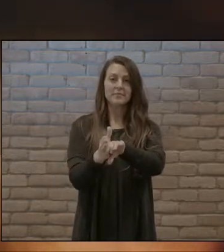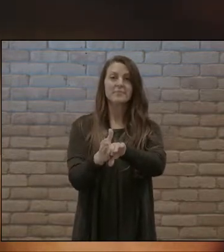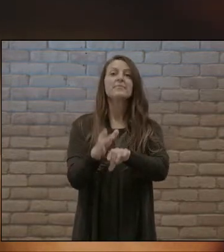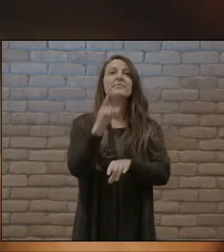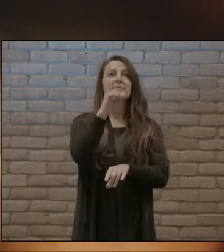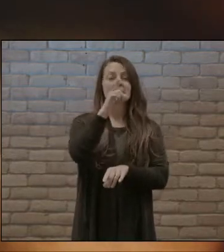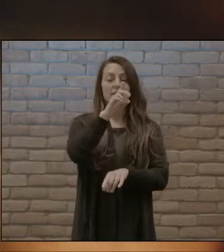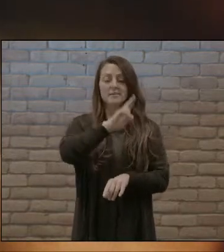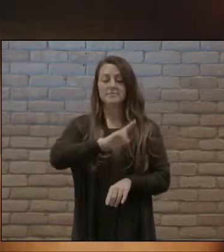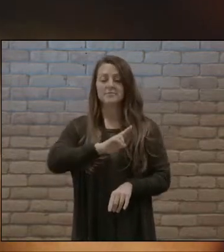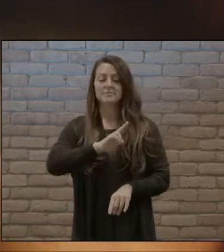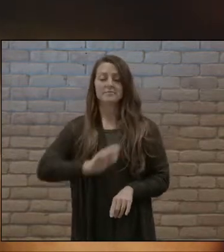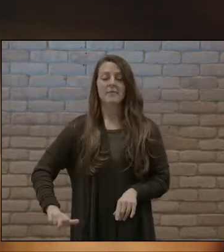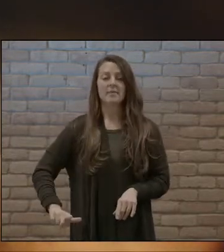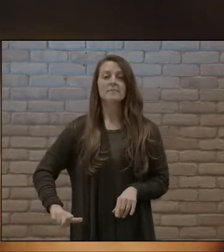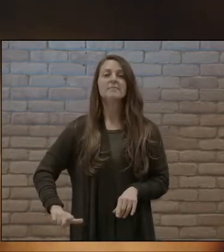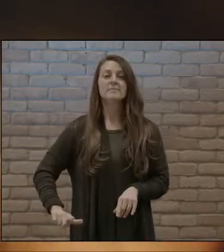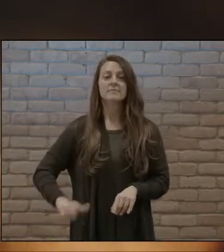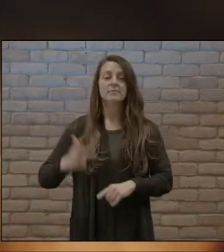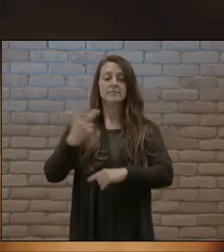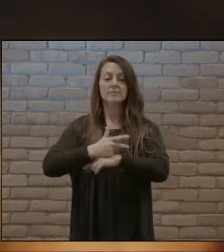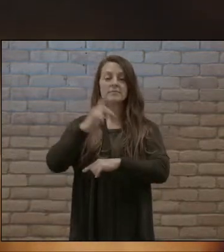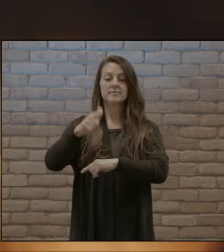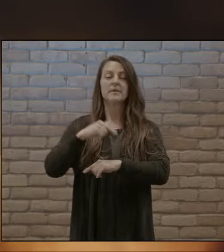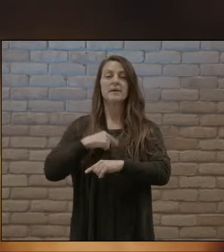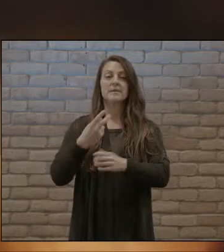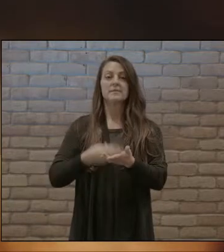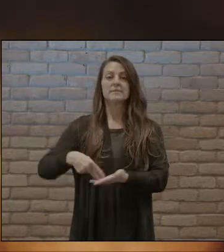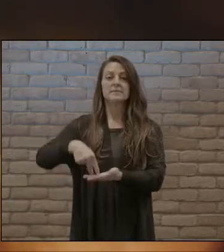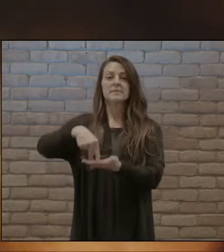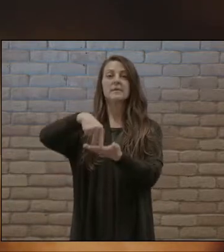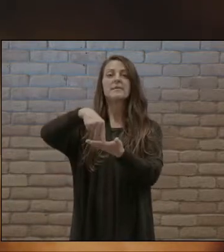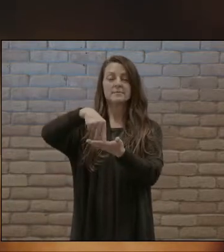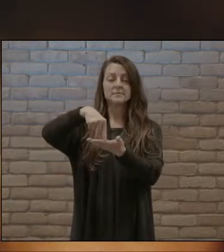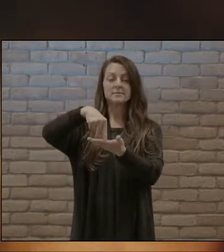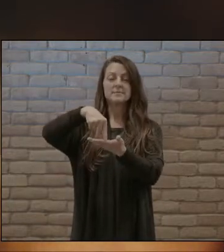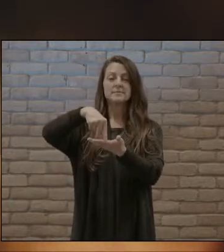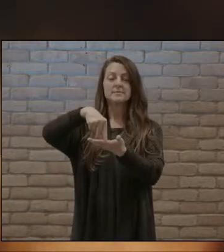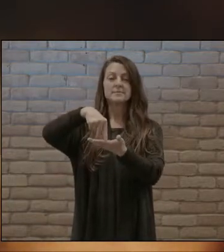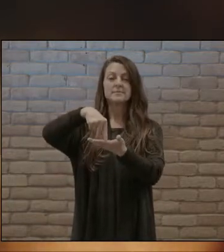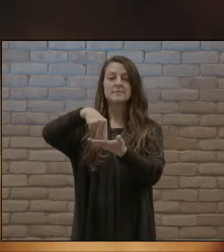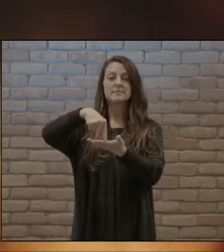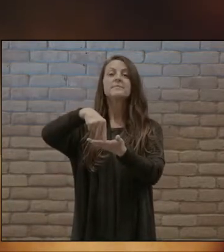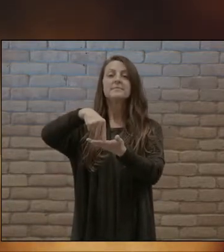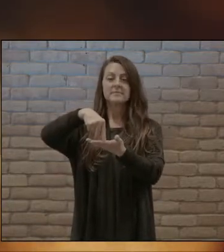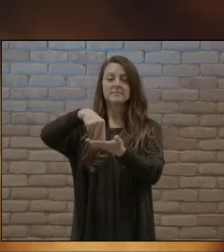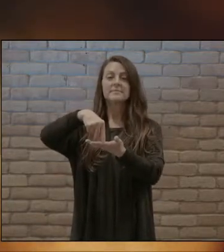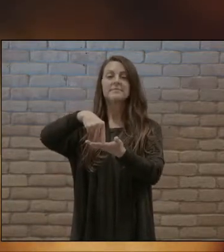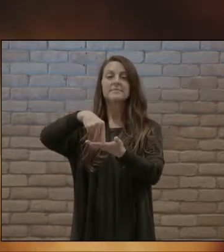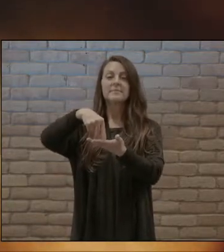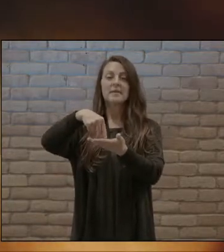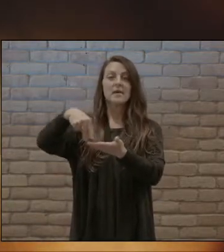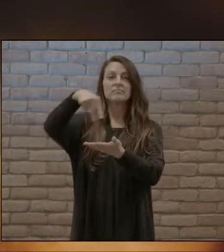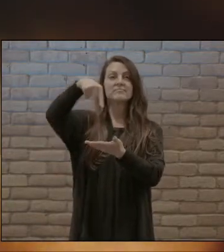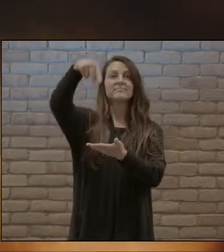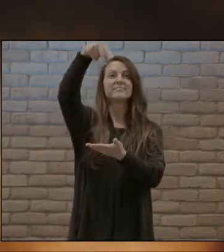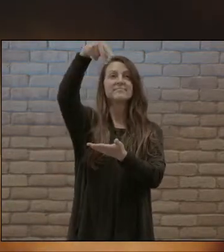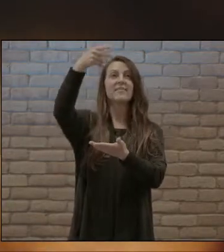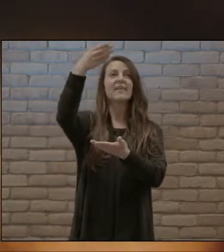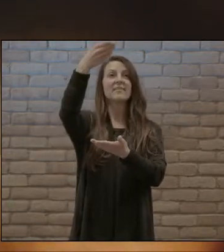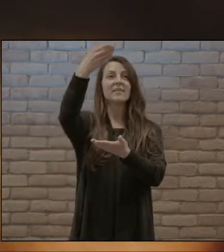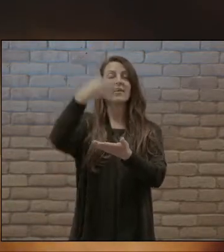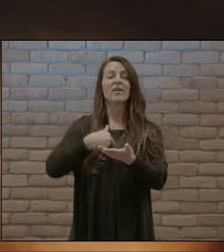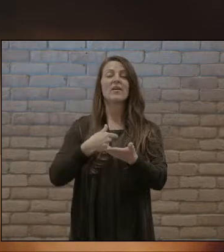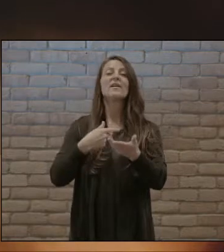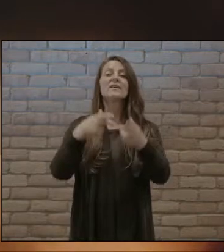descended into hell. The third day he rose again from the dead. He ascended into heaven and sits at the